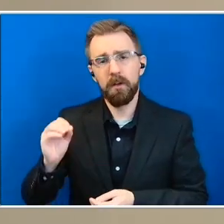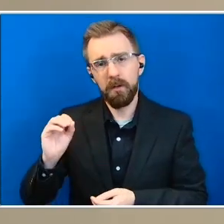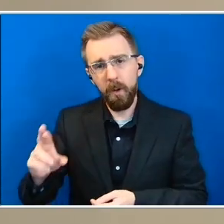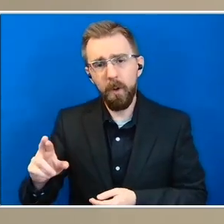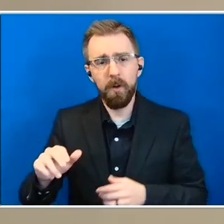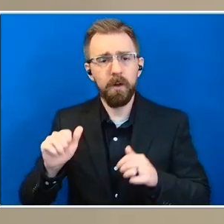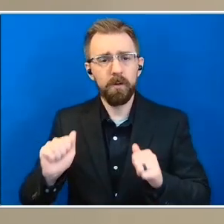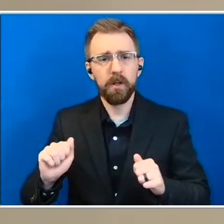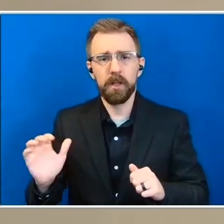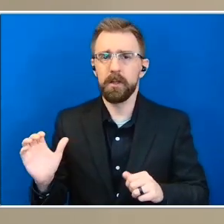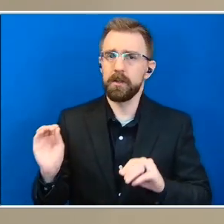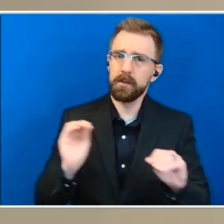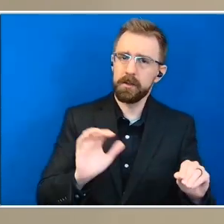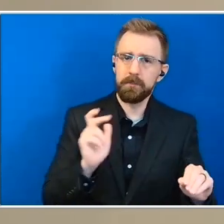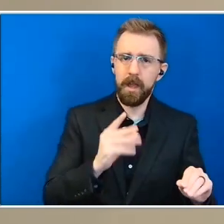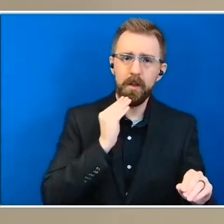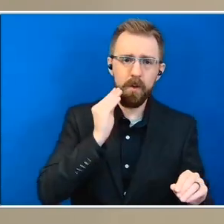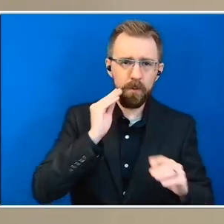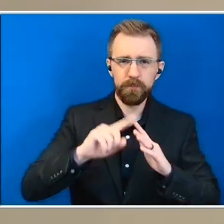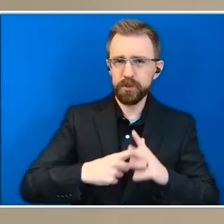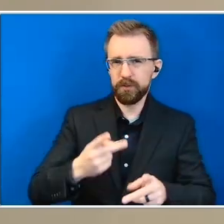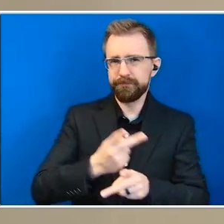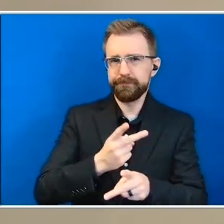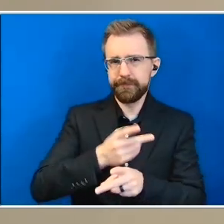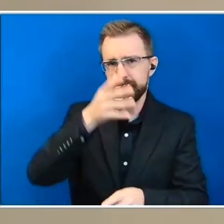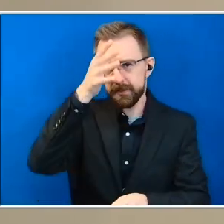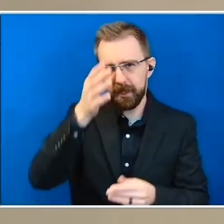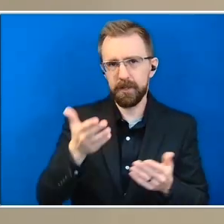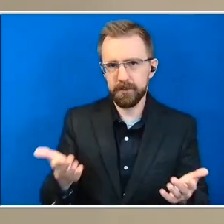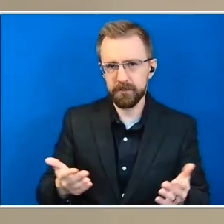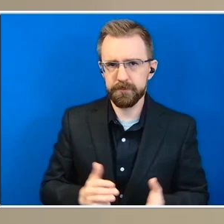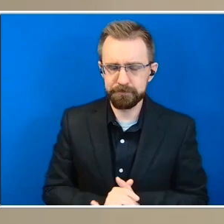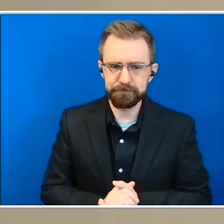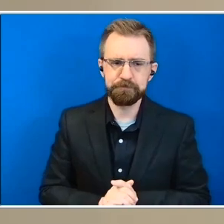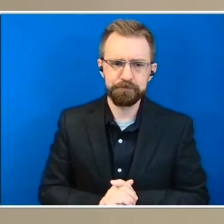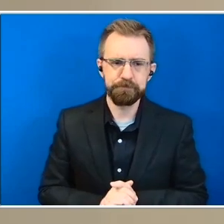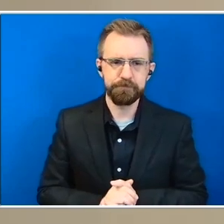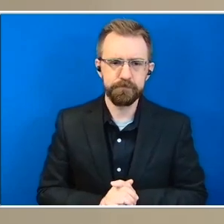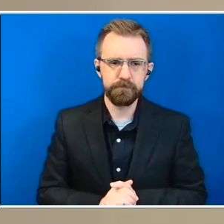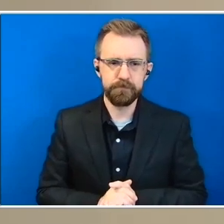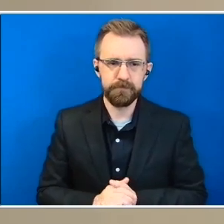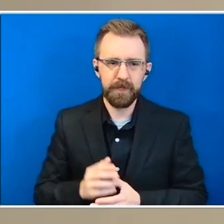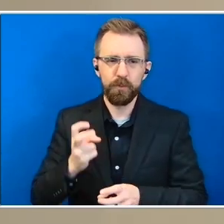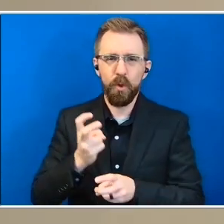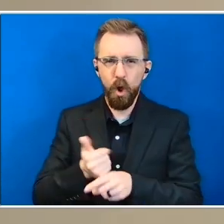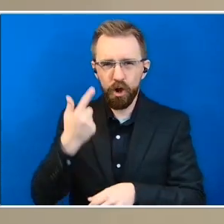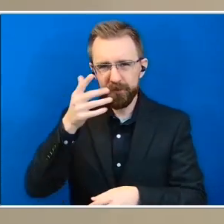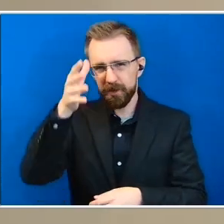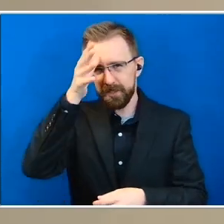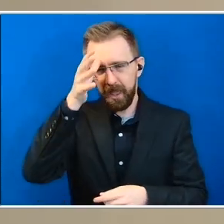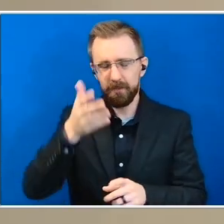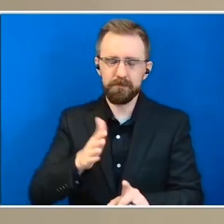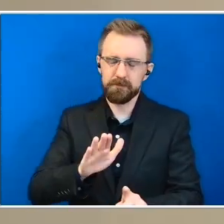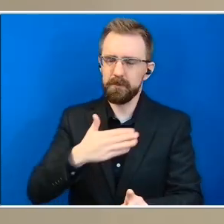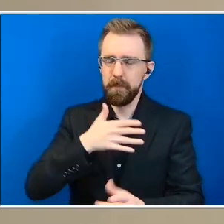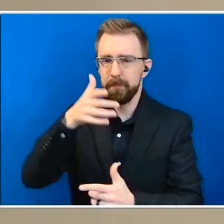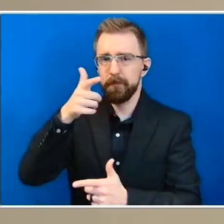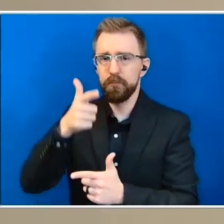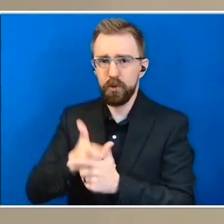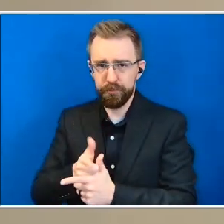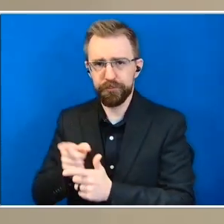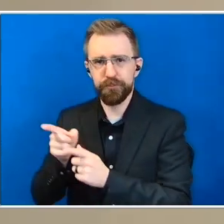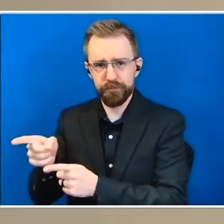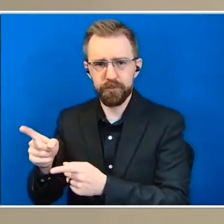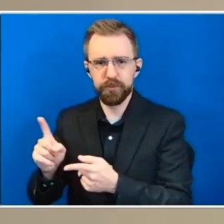home and start taking care of dad. It was much harder for my brother to break